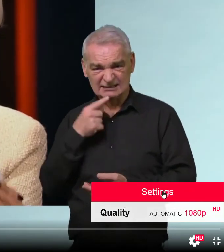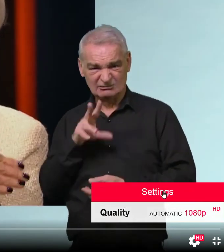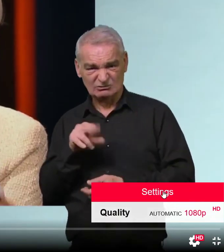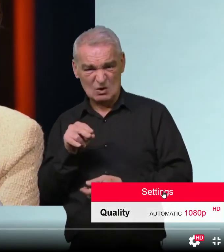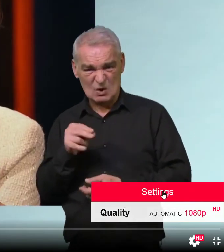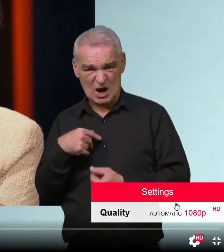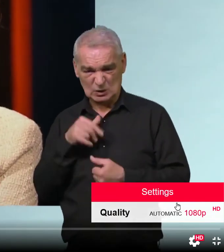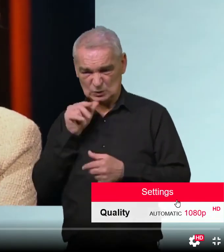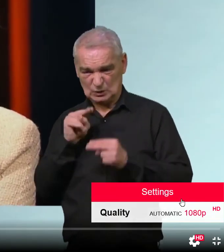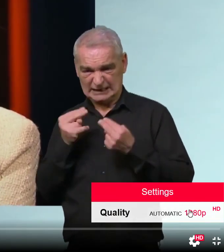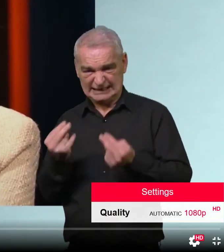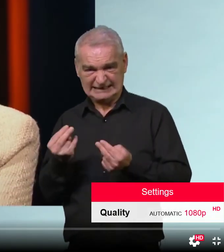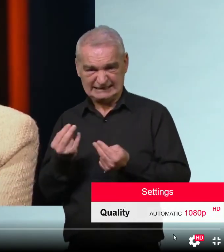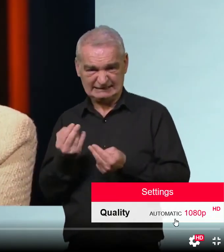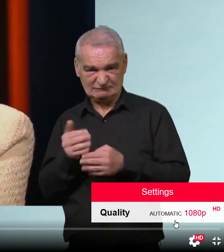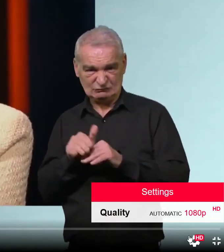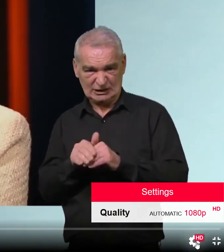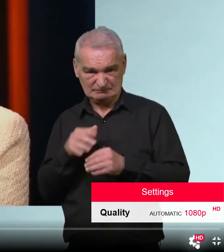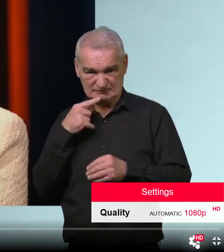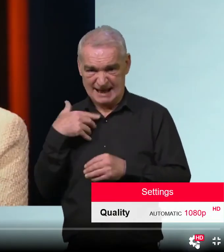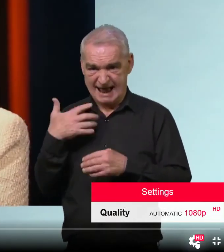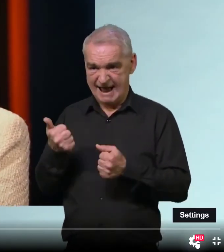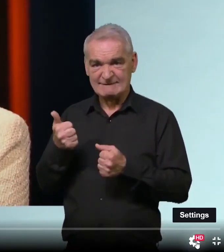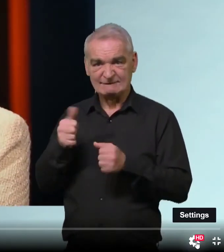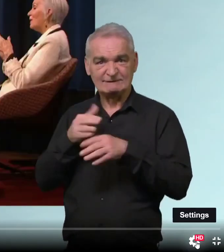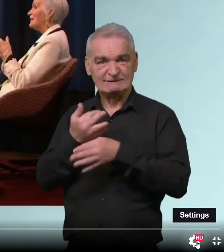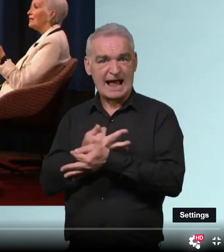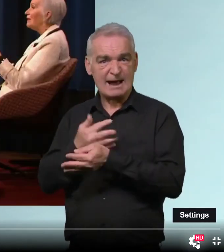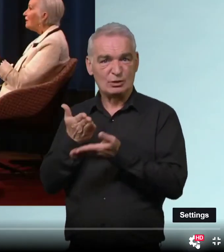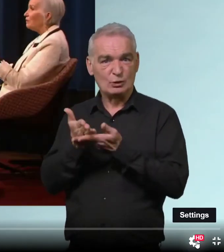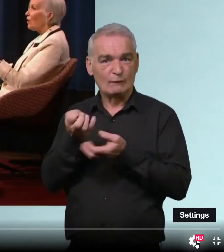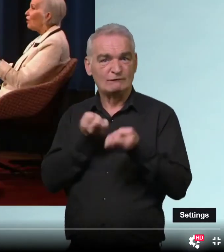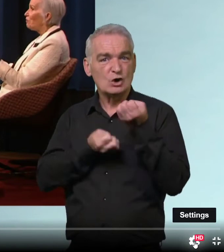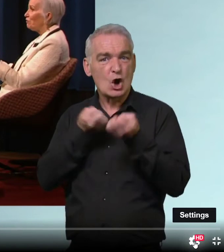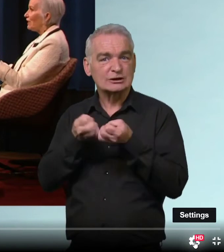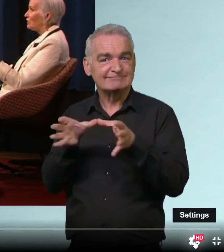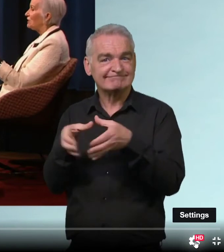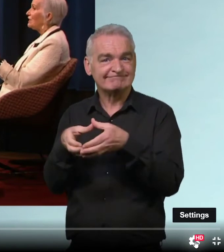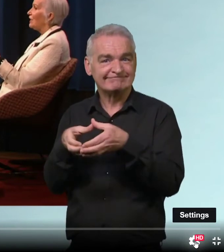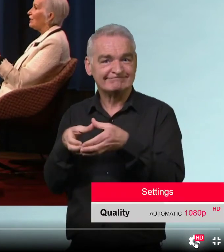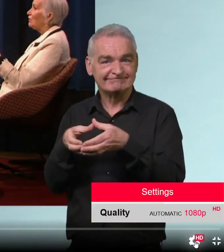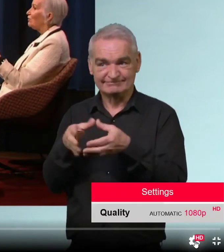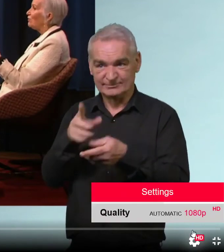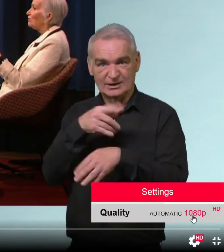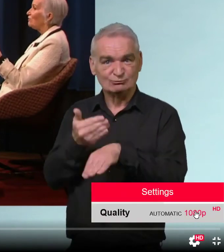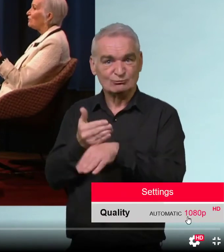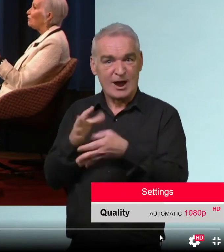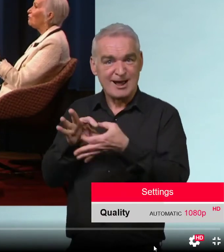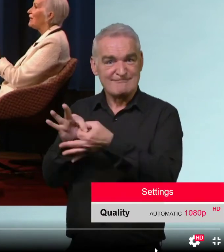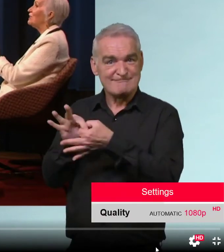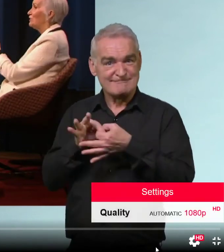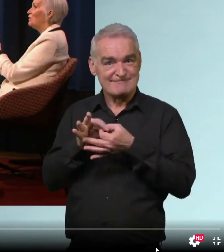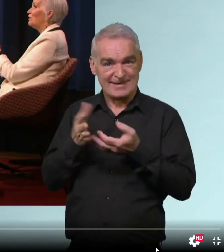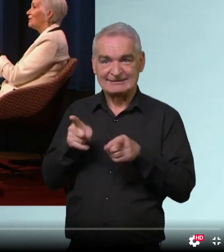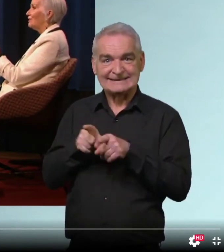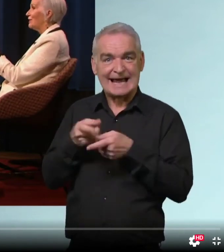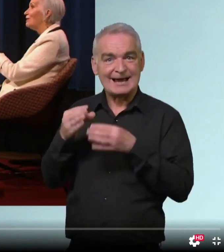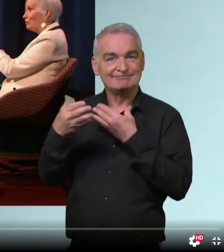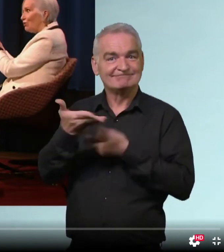need them, because I've got a forensic family. Yeah. It's like all professions, you